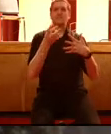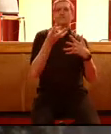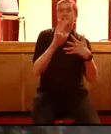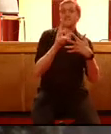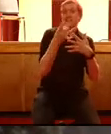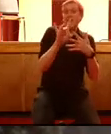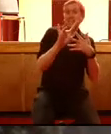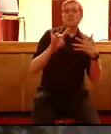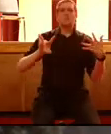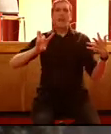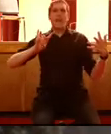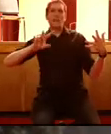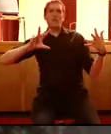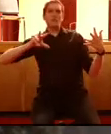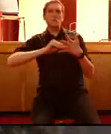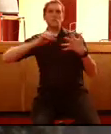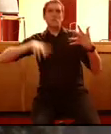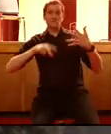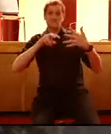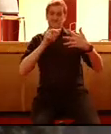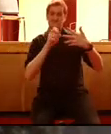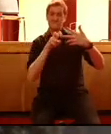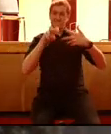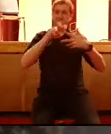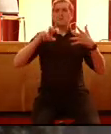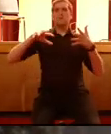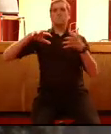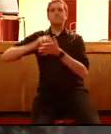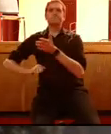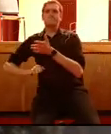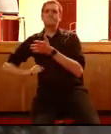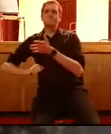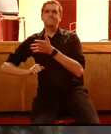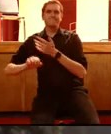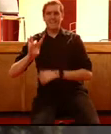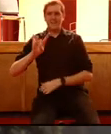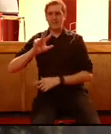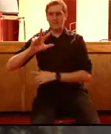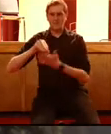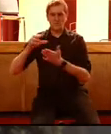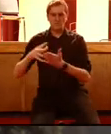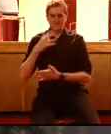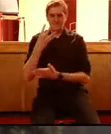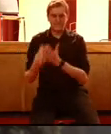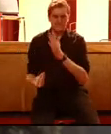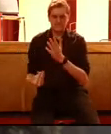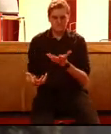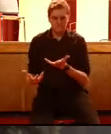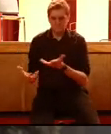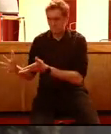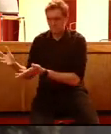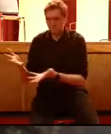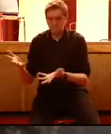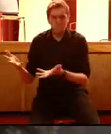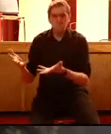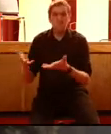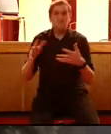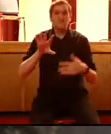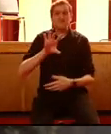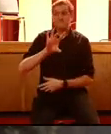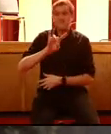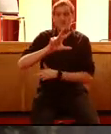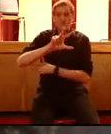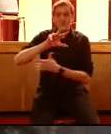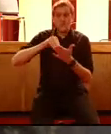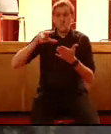students disappeared. There's no way to explain that other than they were withdrawn to somewhere that they didn't show